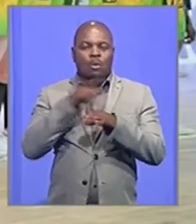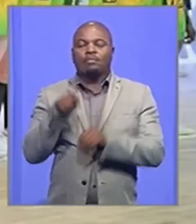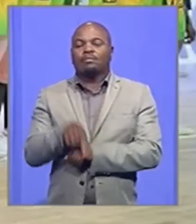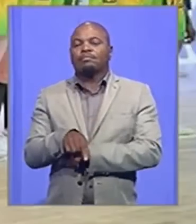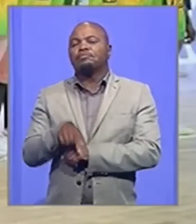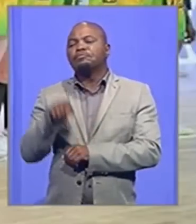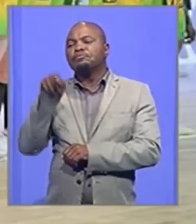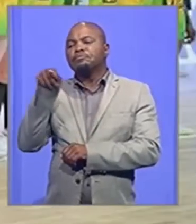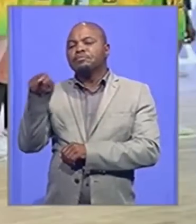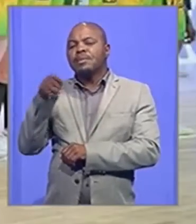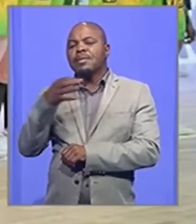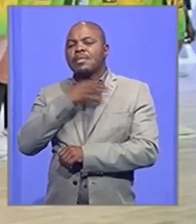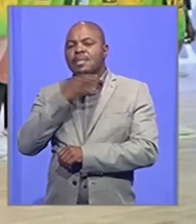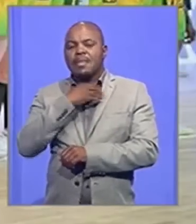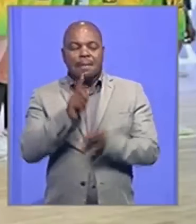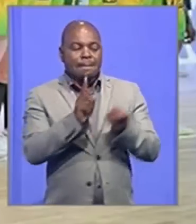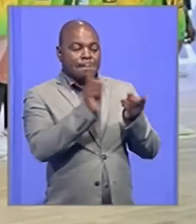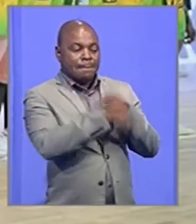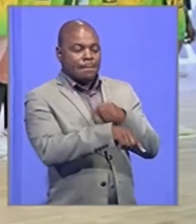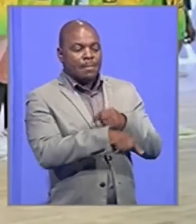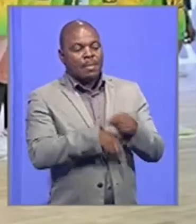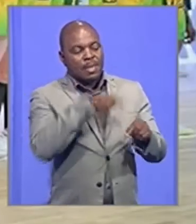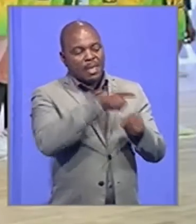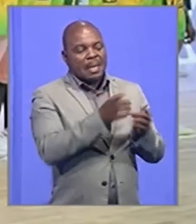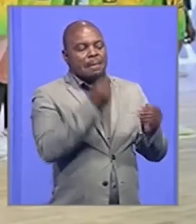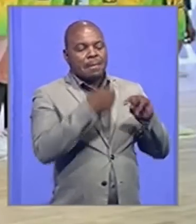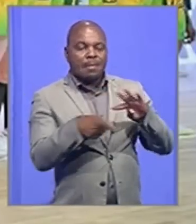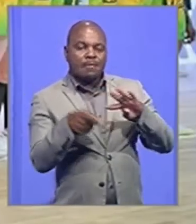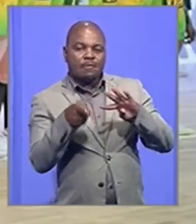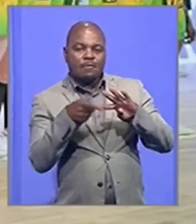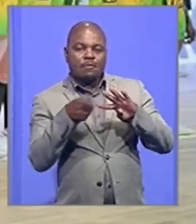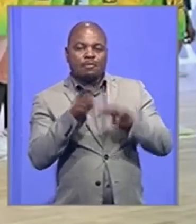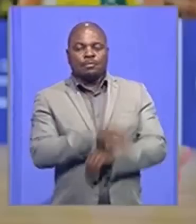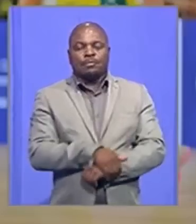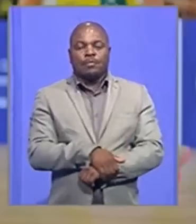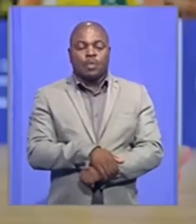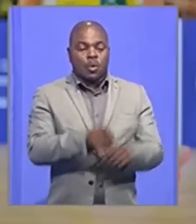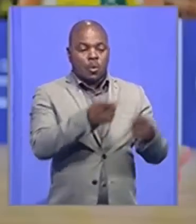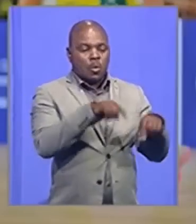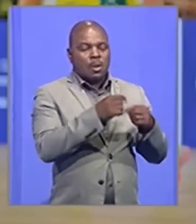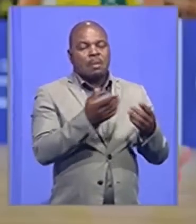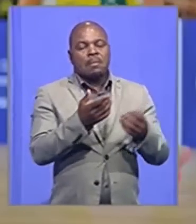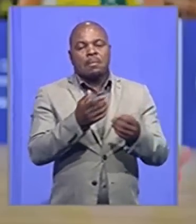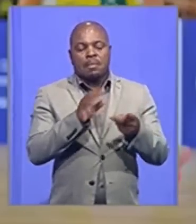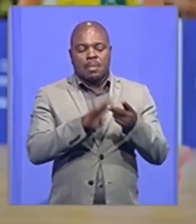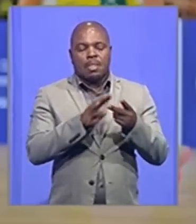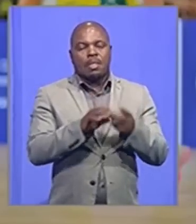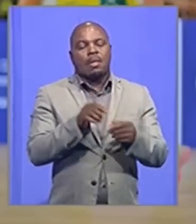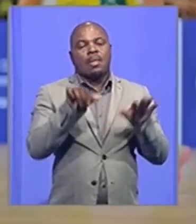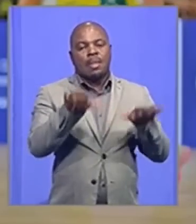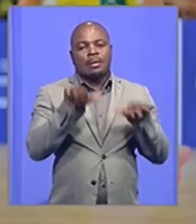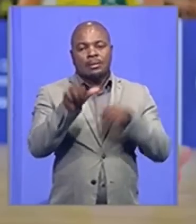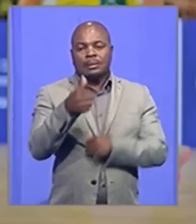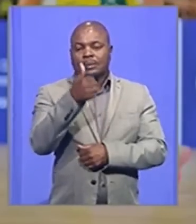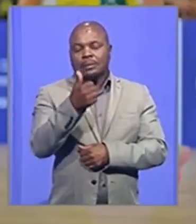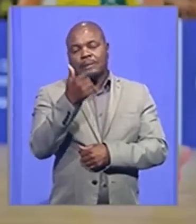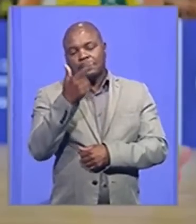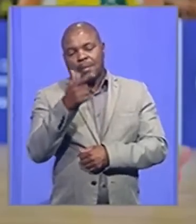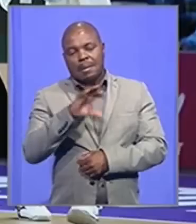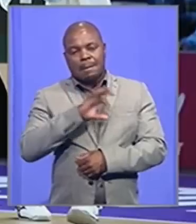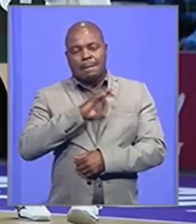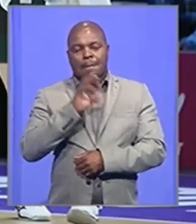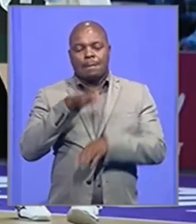le baamogela baeng England le go fetsa ba le mo maemong a bone. Ba fentse metale wa bronze ka 1967 le wa silver